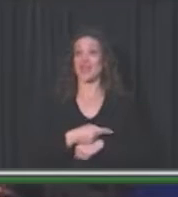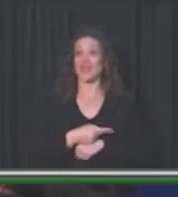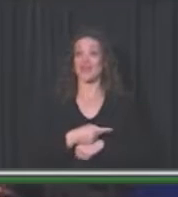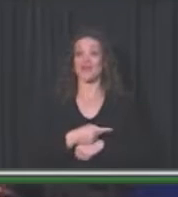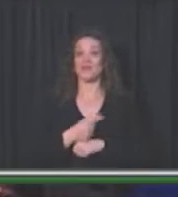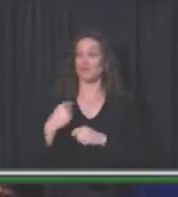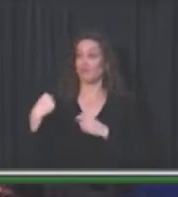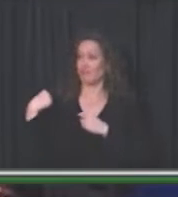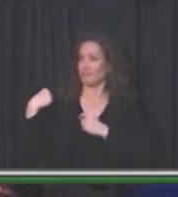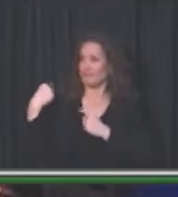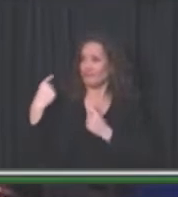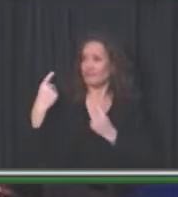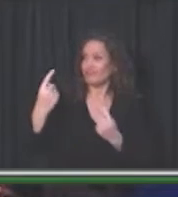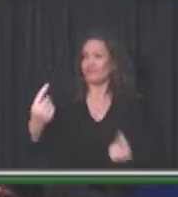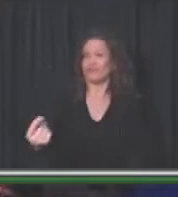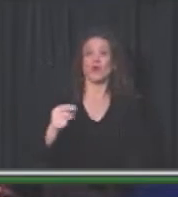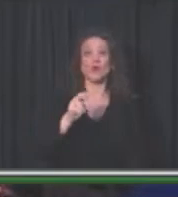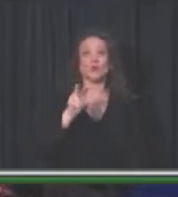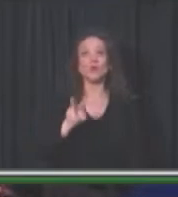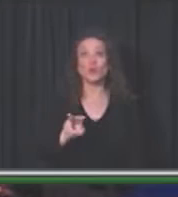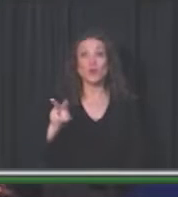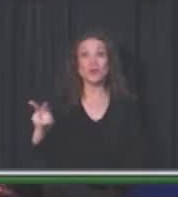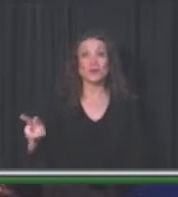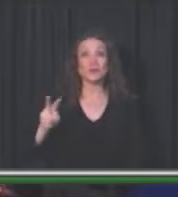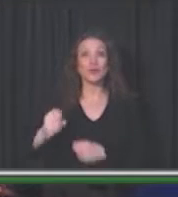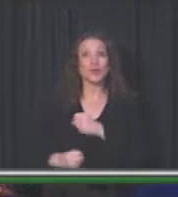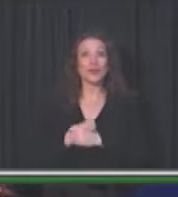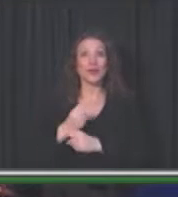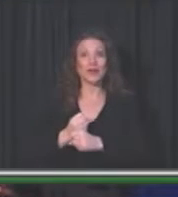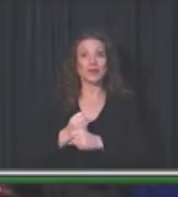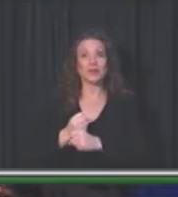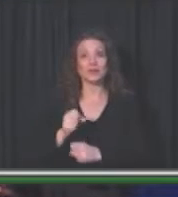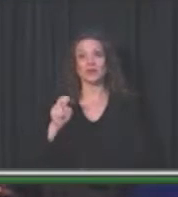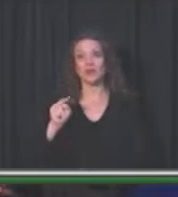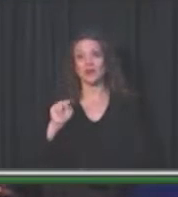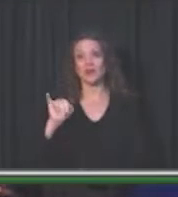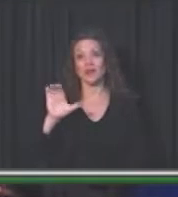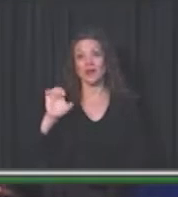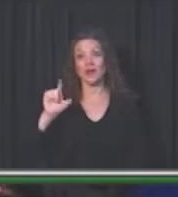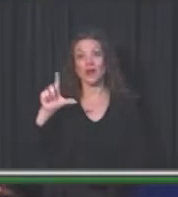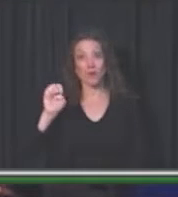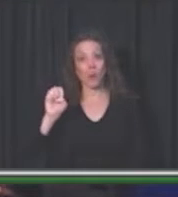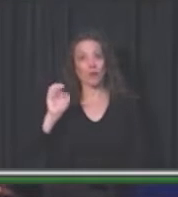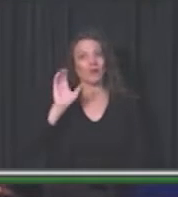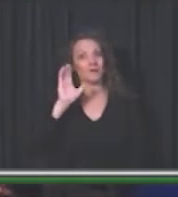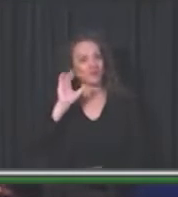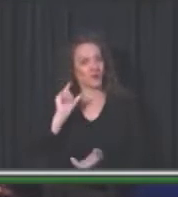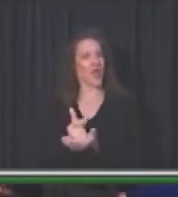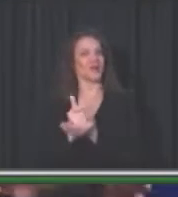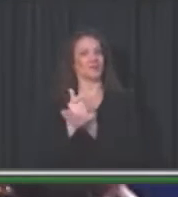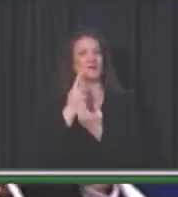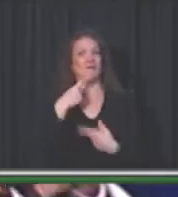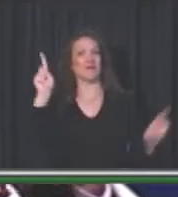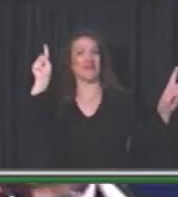after 22 years, Nicole is graduating.